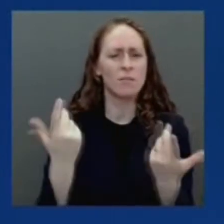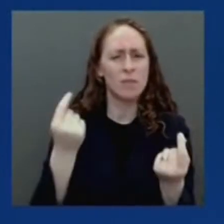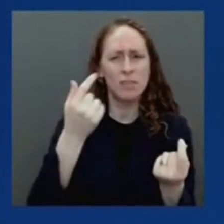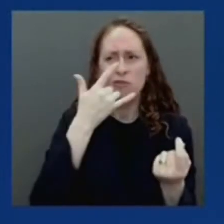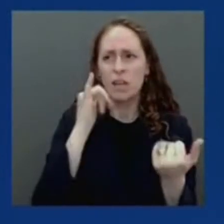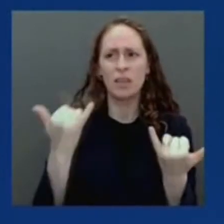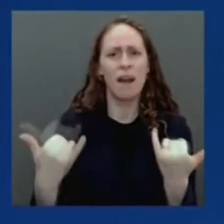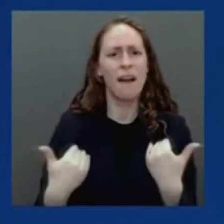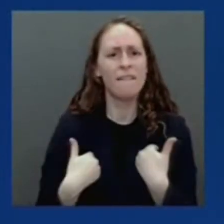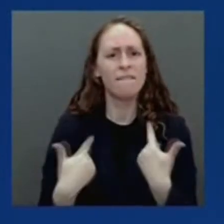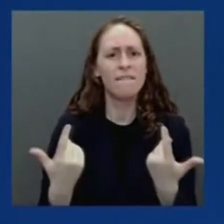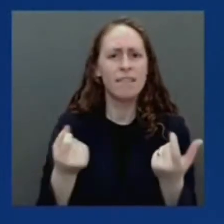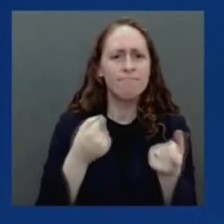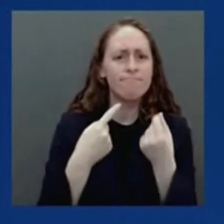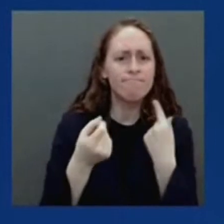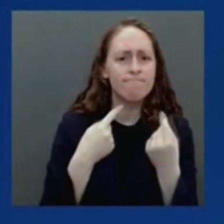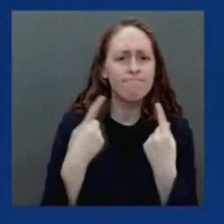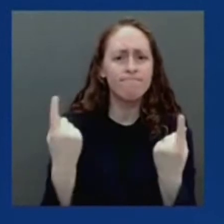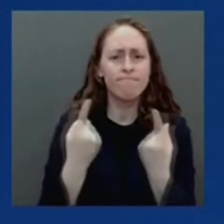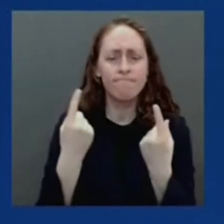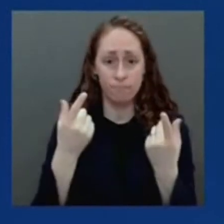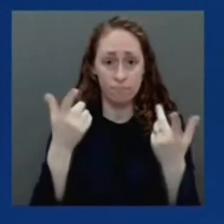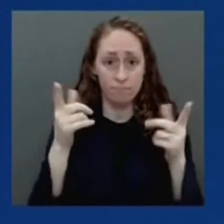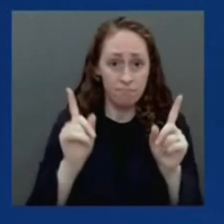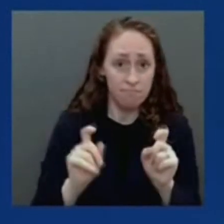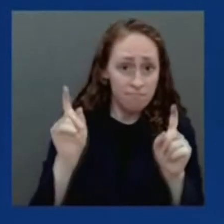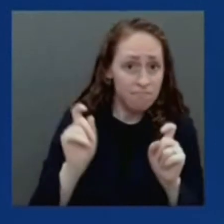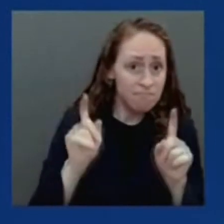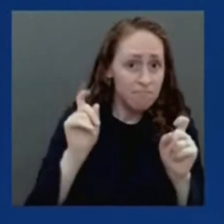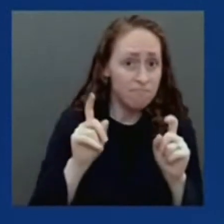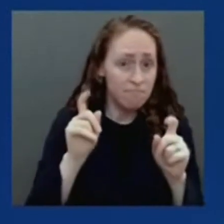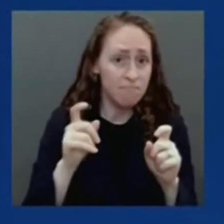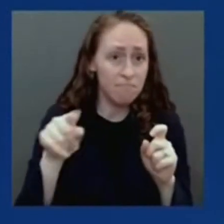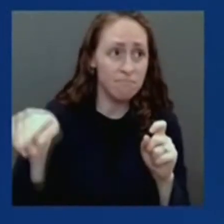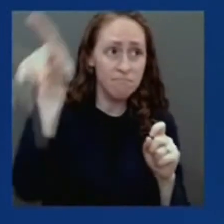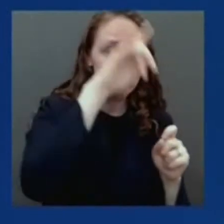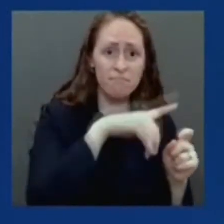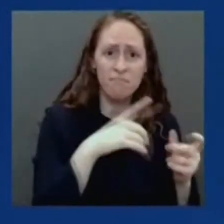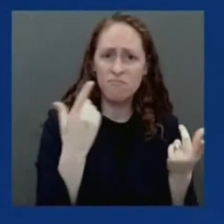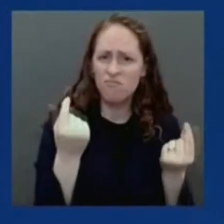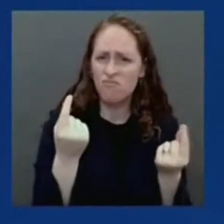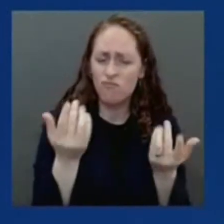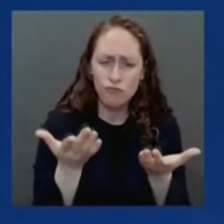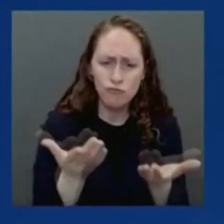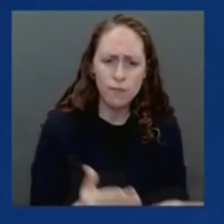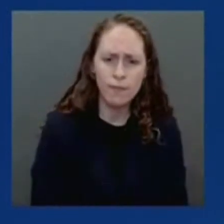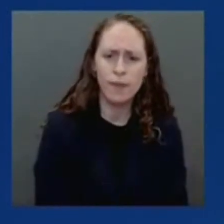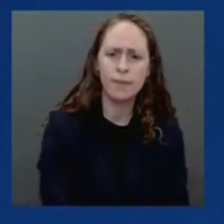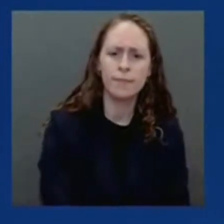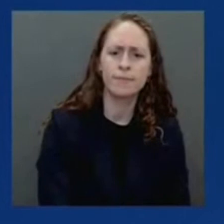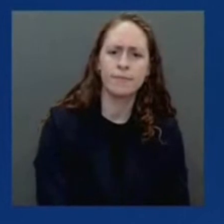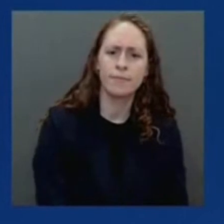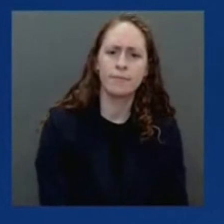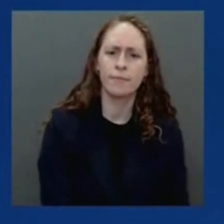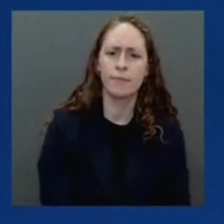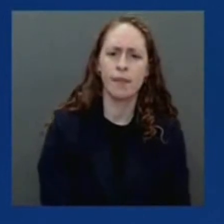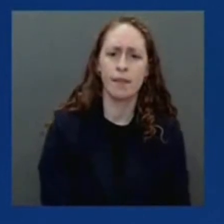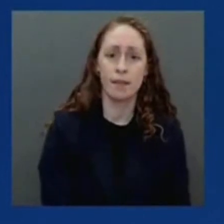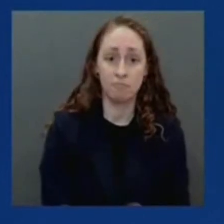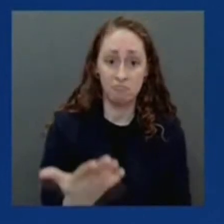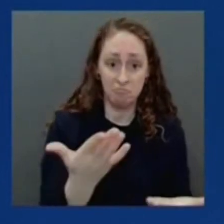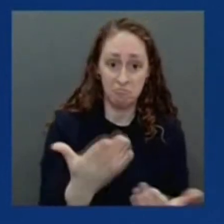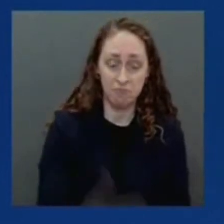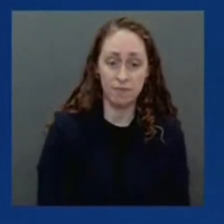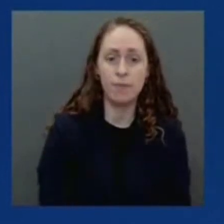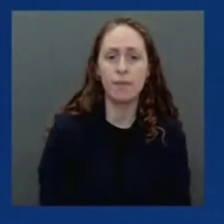treatment? Dr. Fauci, long COVID treatments? Yeah, there is a very large study that's been initiated some